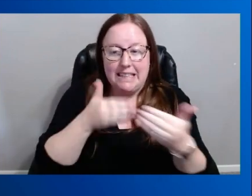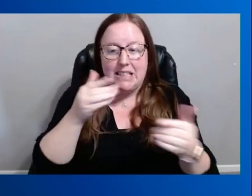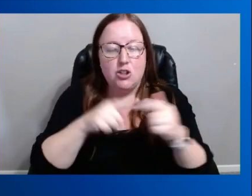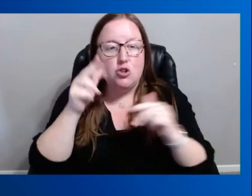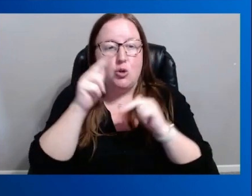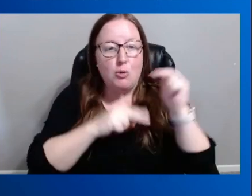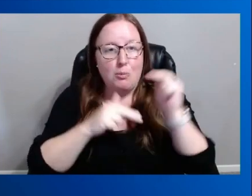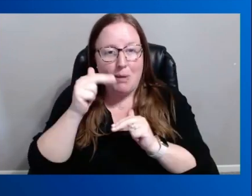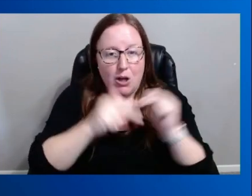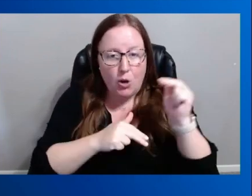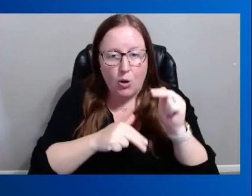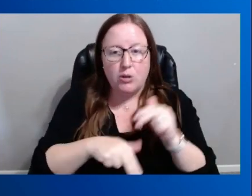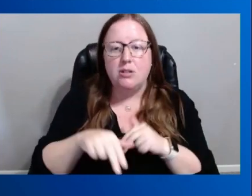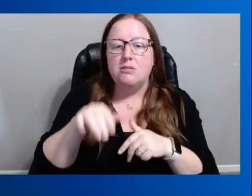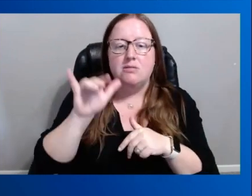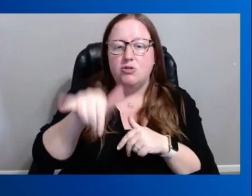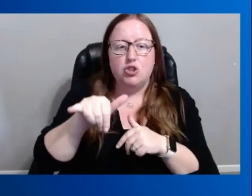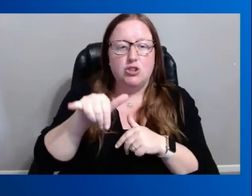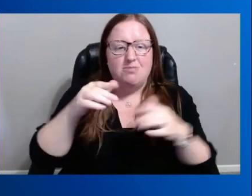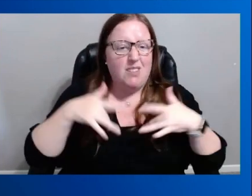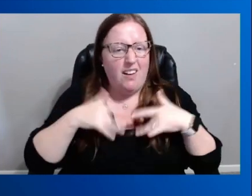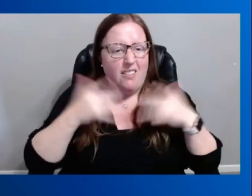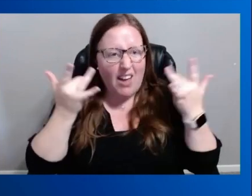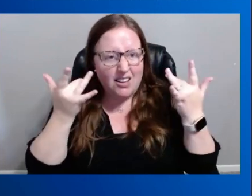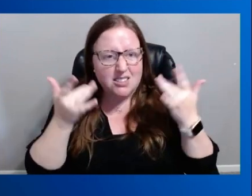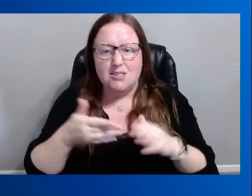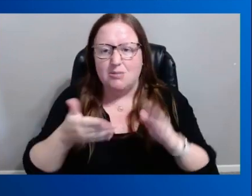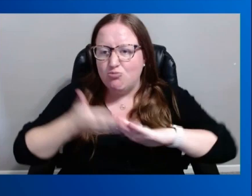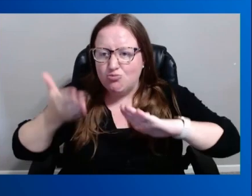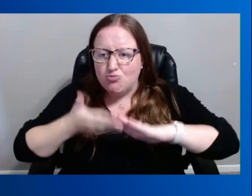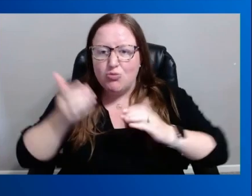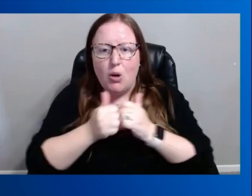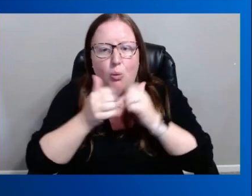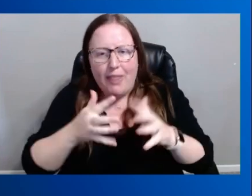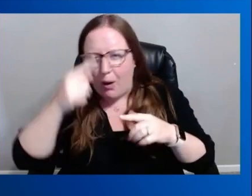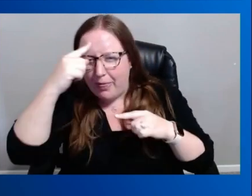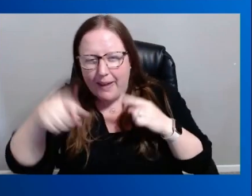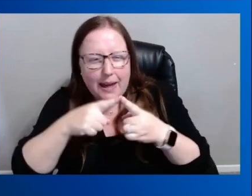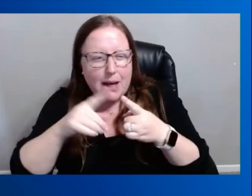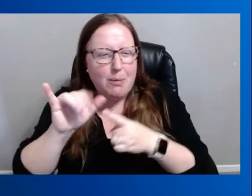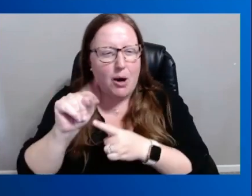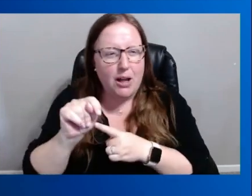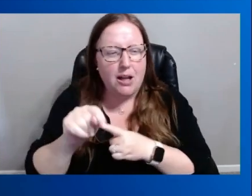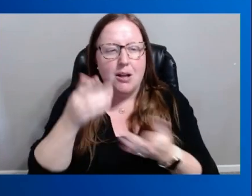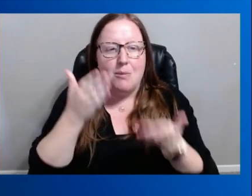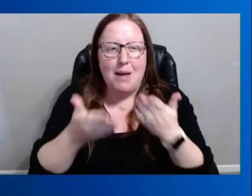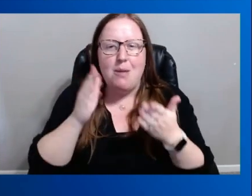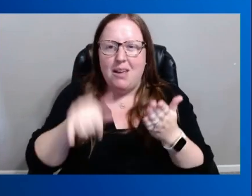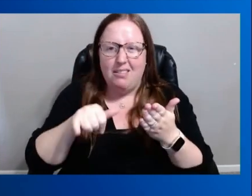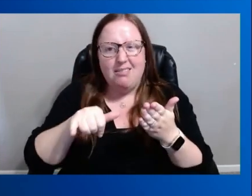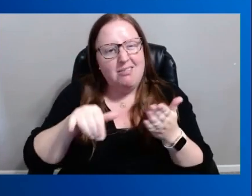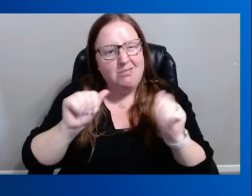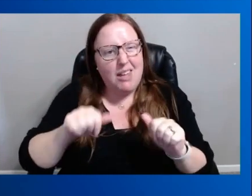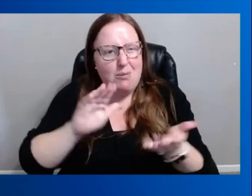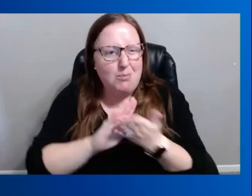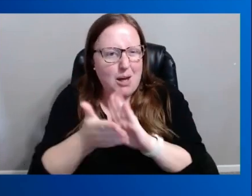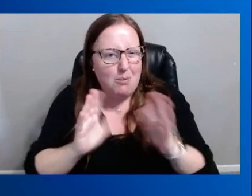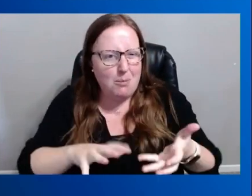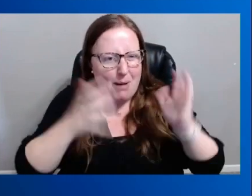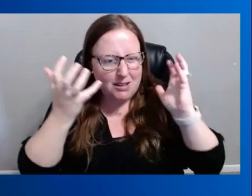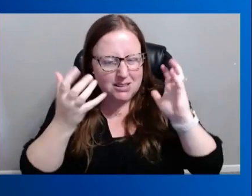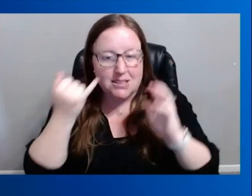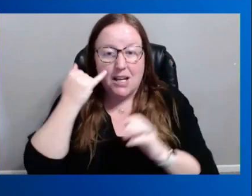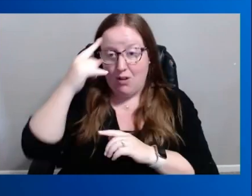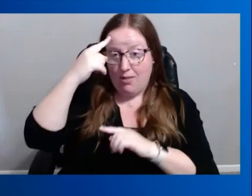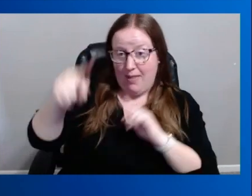YOLO events, but just build events and write events without standards or thinking about it. You could end up in a bit of a mess. So think about notification events. Does it